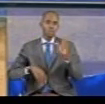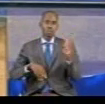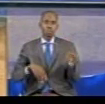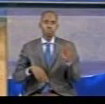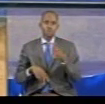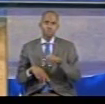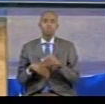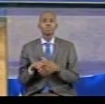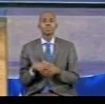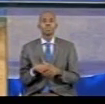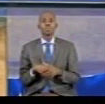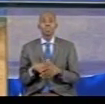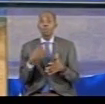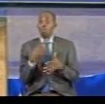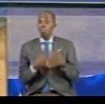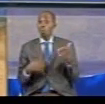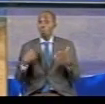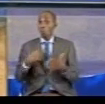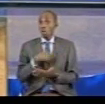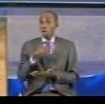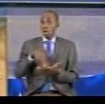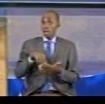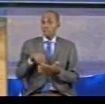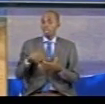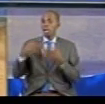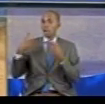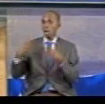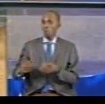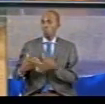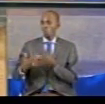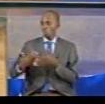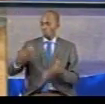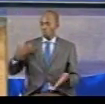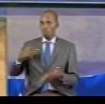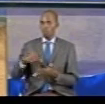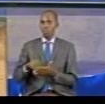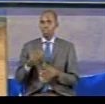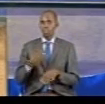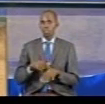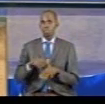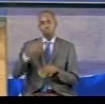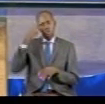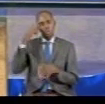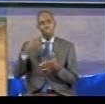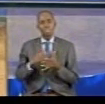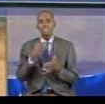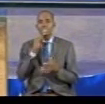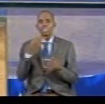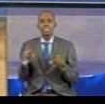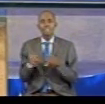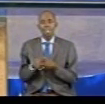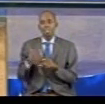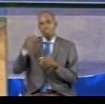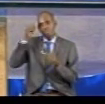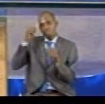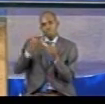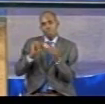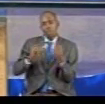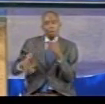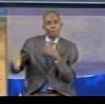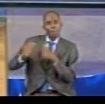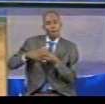place before this time, because as I told you, it's a recounting of the history of the children of Israel you have